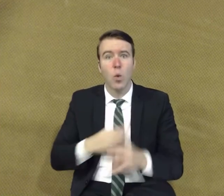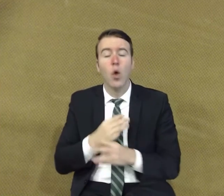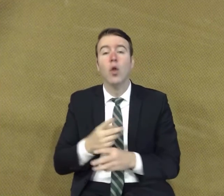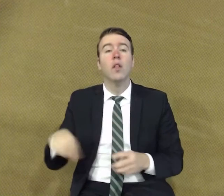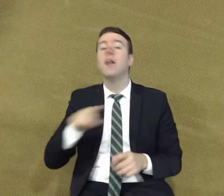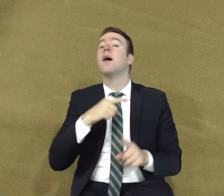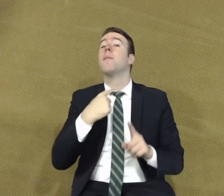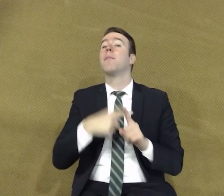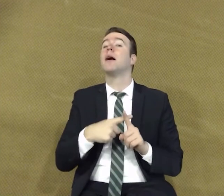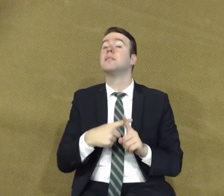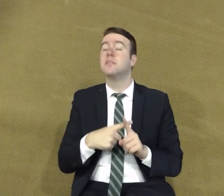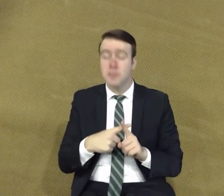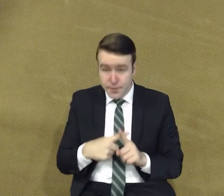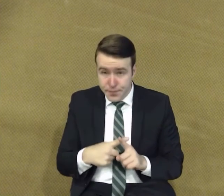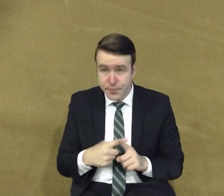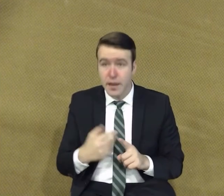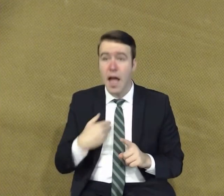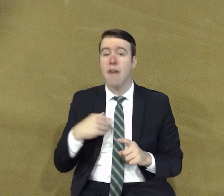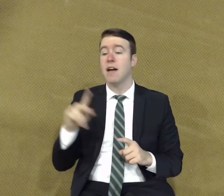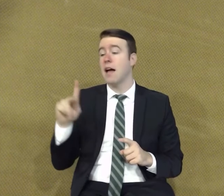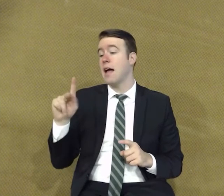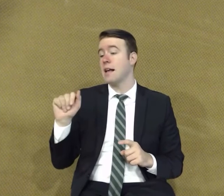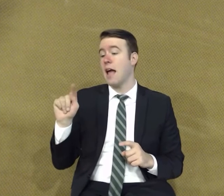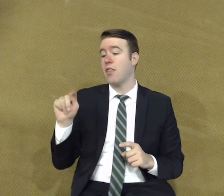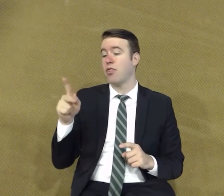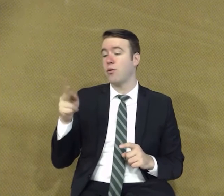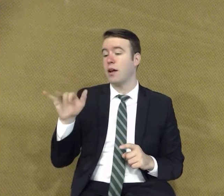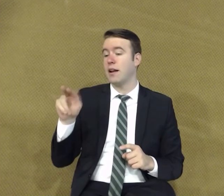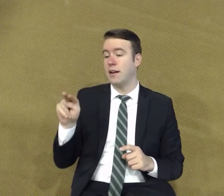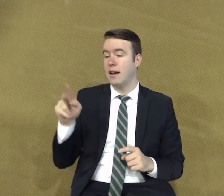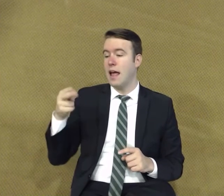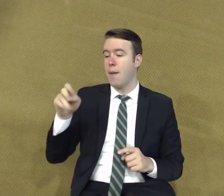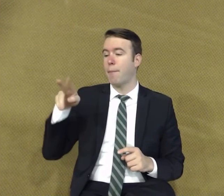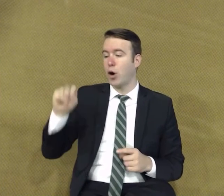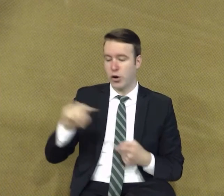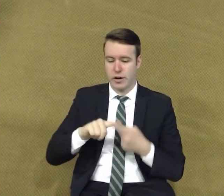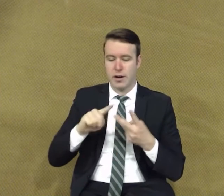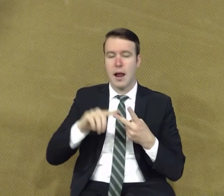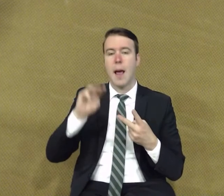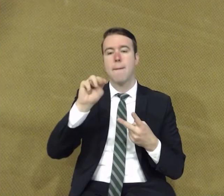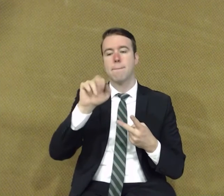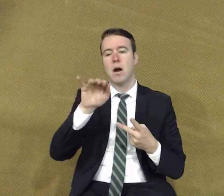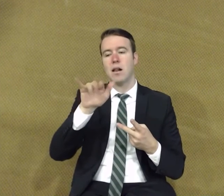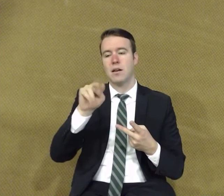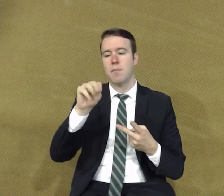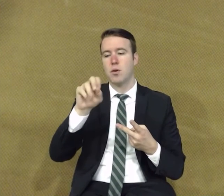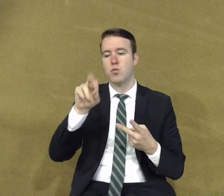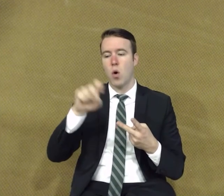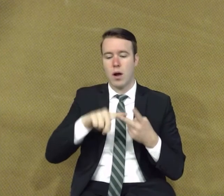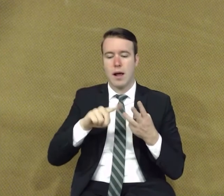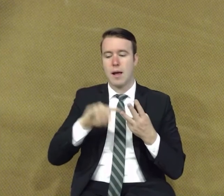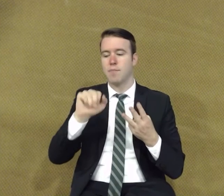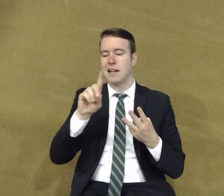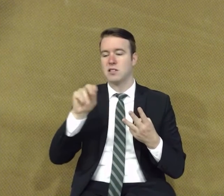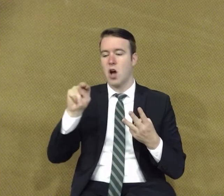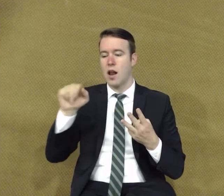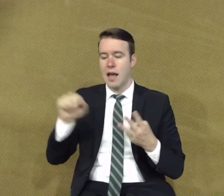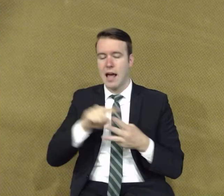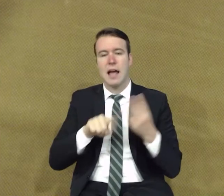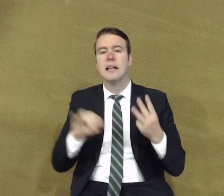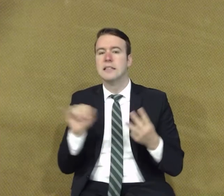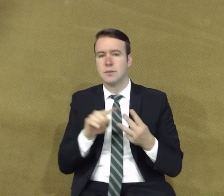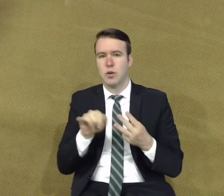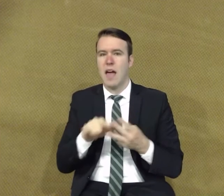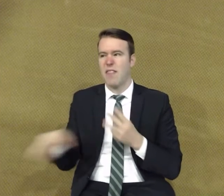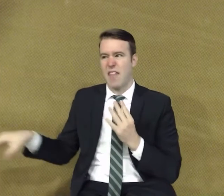But then there was also Katharine Hepburn and Marilyn Monroe and Madonna and others that are similar